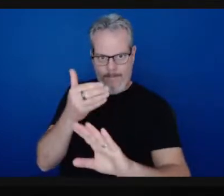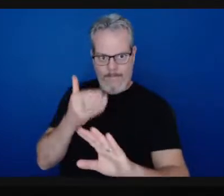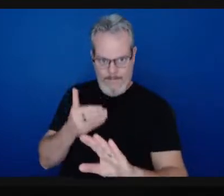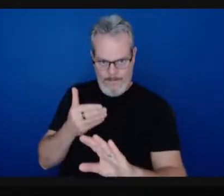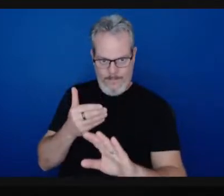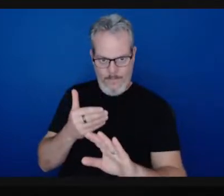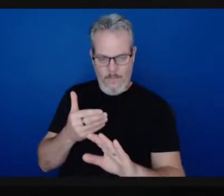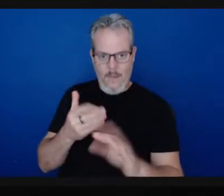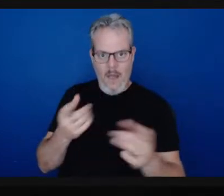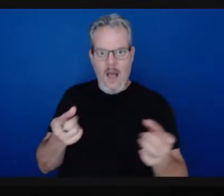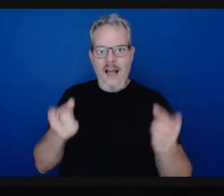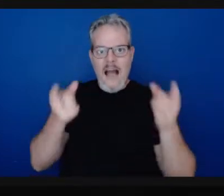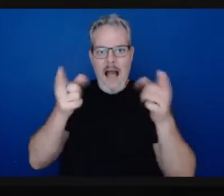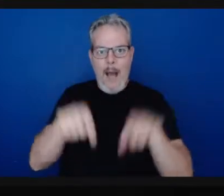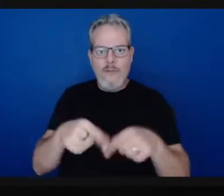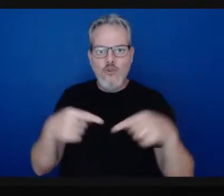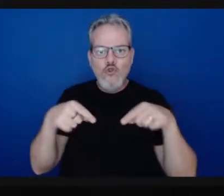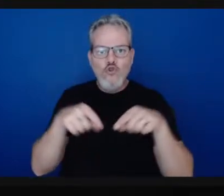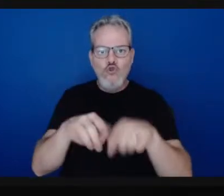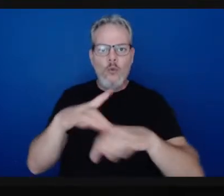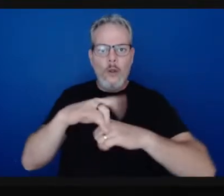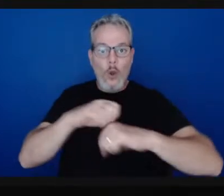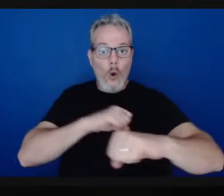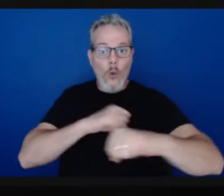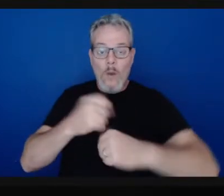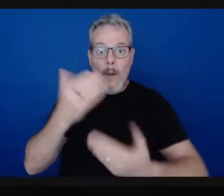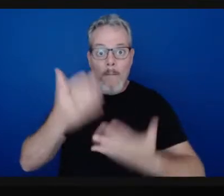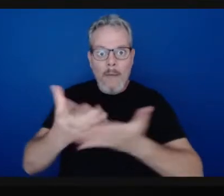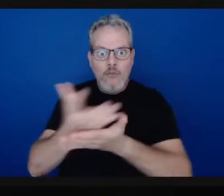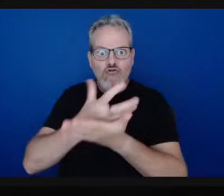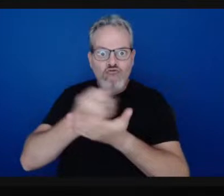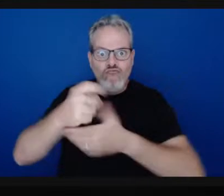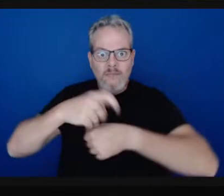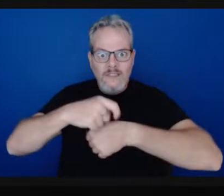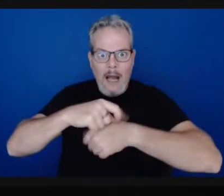during the earthquake. You may not have much time unless you've thought about it already.